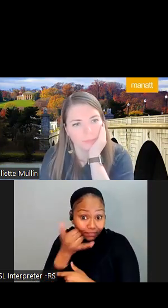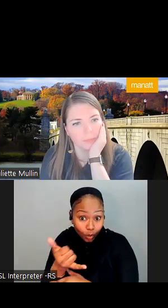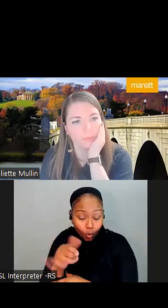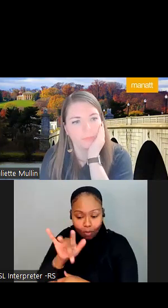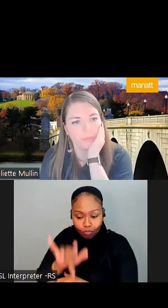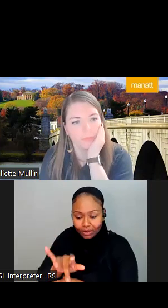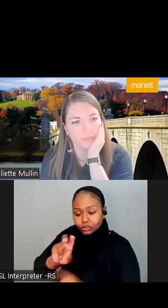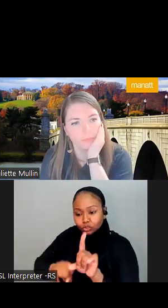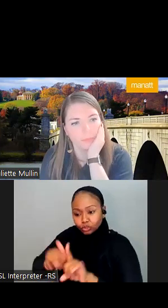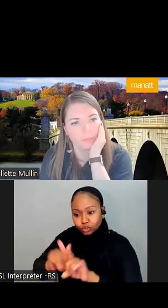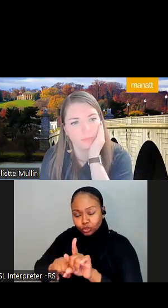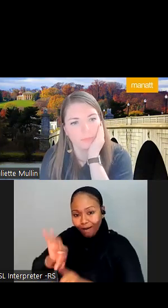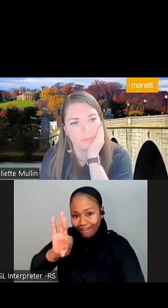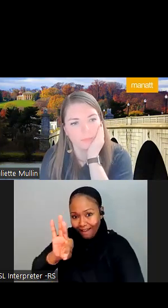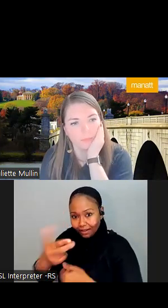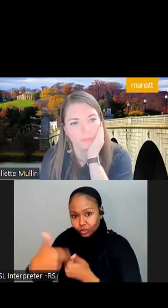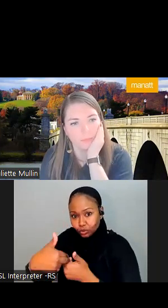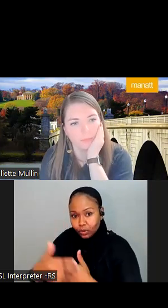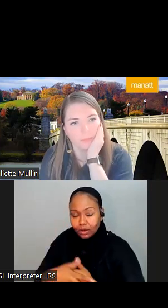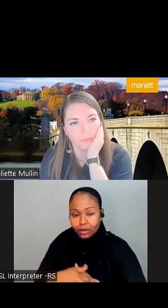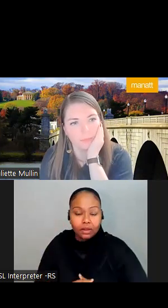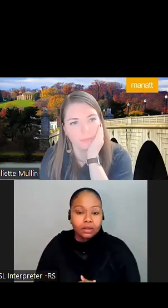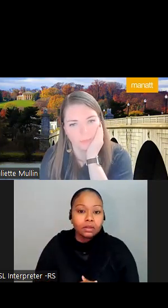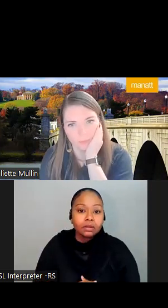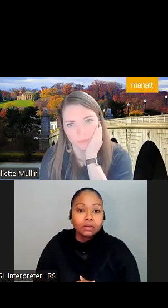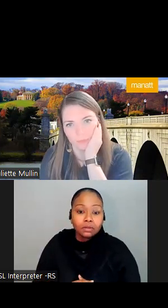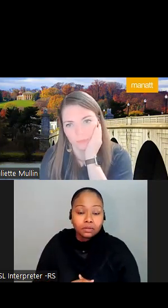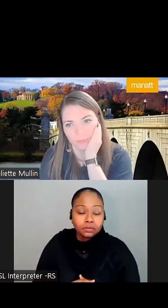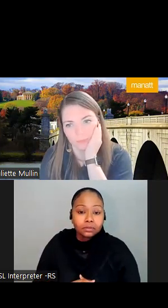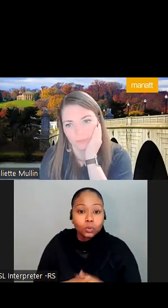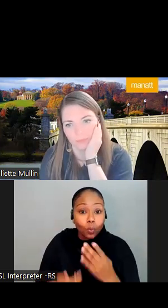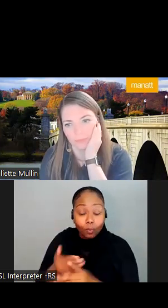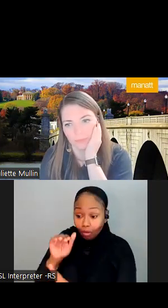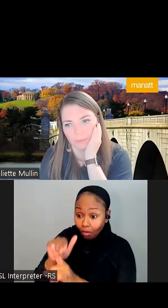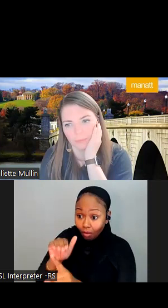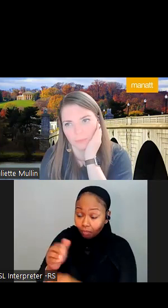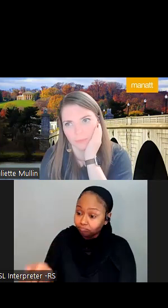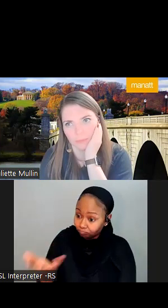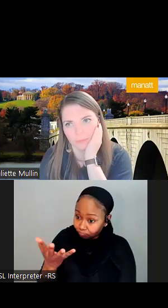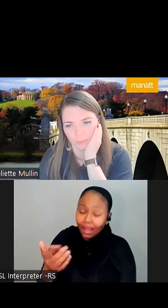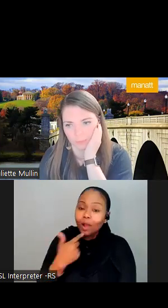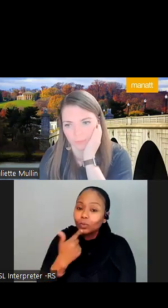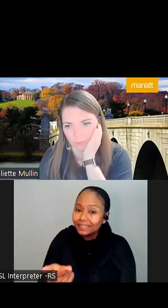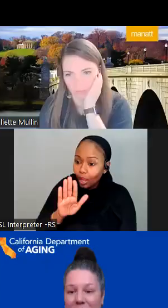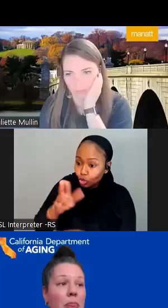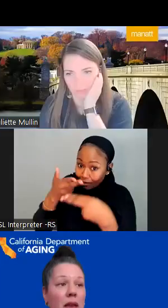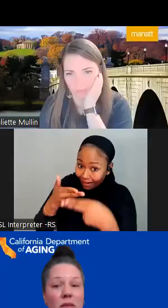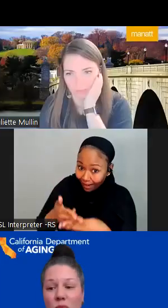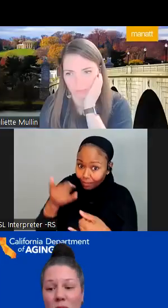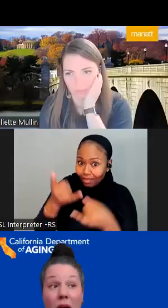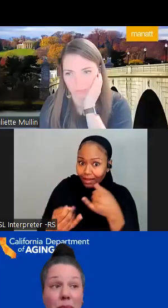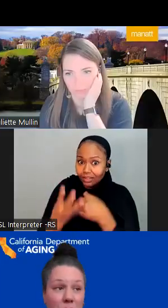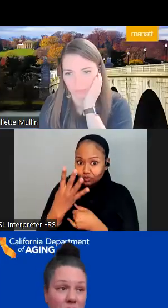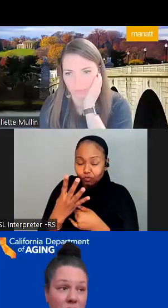dial pad to join the line. And once you're called on, I'll announce your name or the last 4 digits of your phone number, and